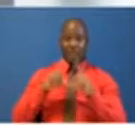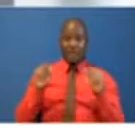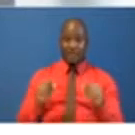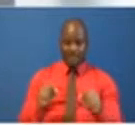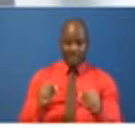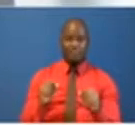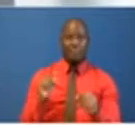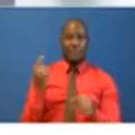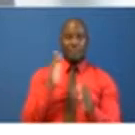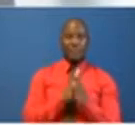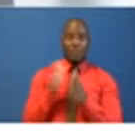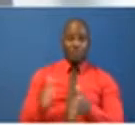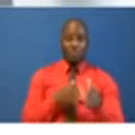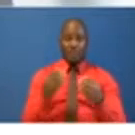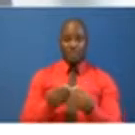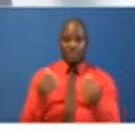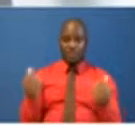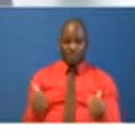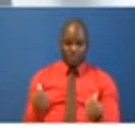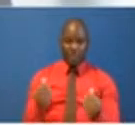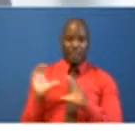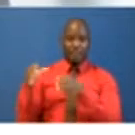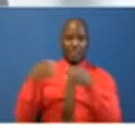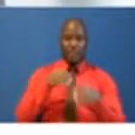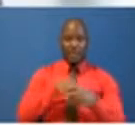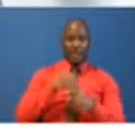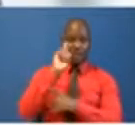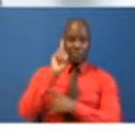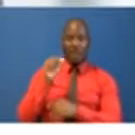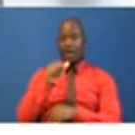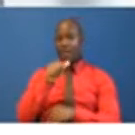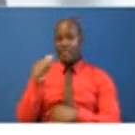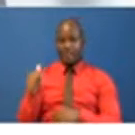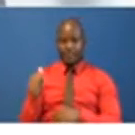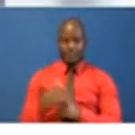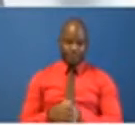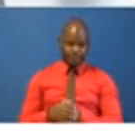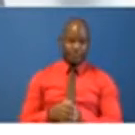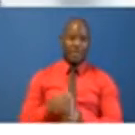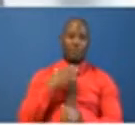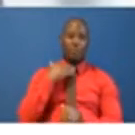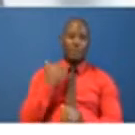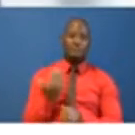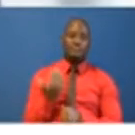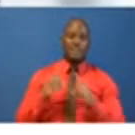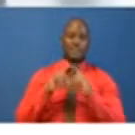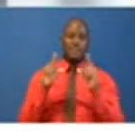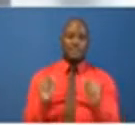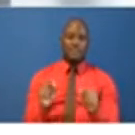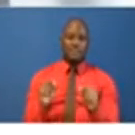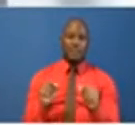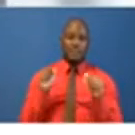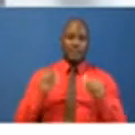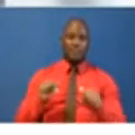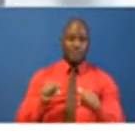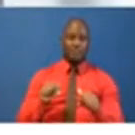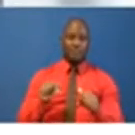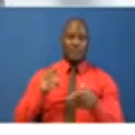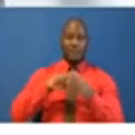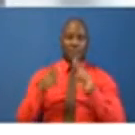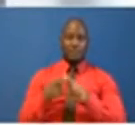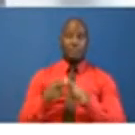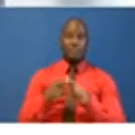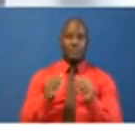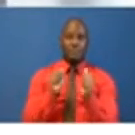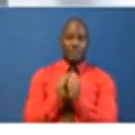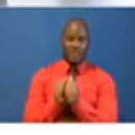parliament i've had a chance to address french parties in europe and so on uh i would like to say and these in relation to the candidates